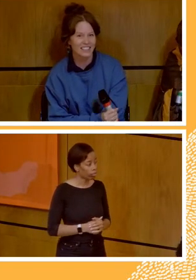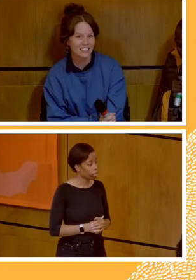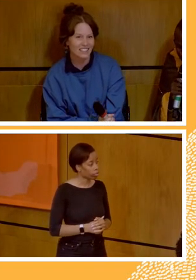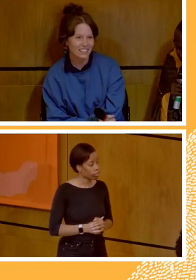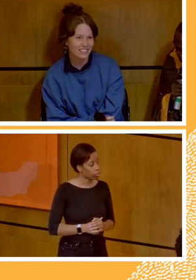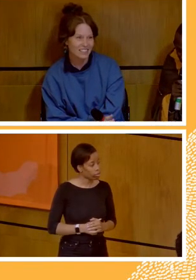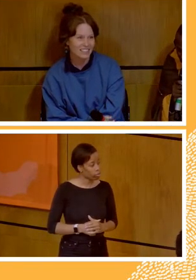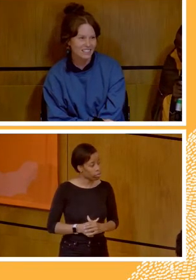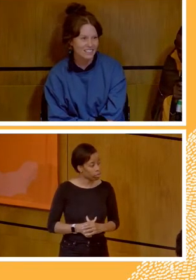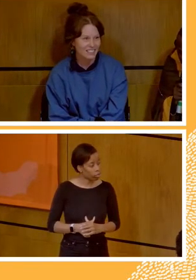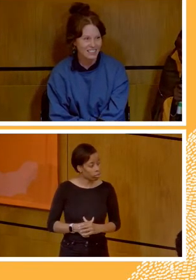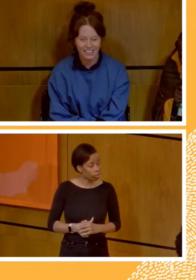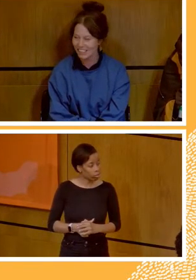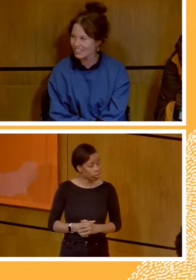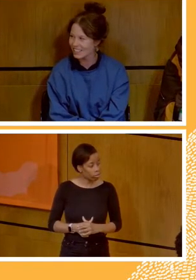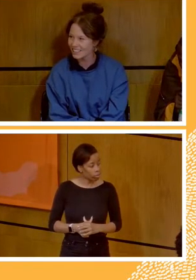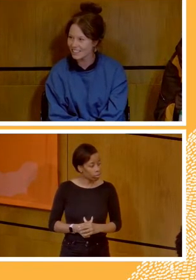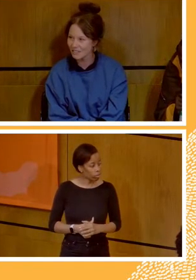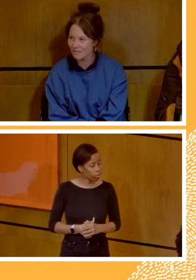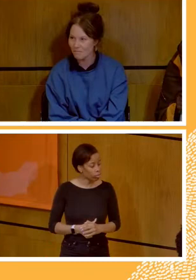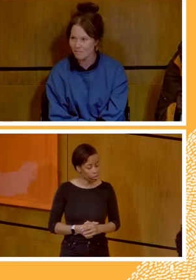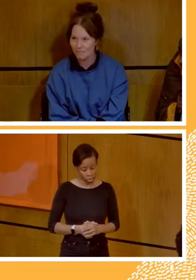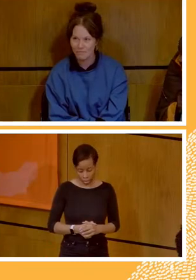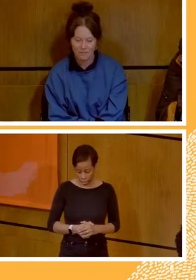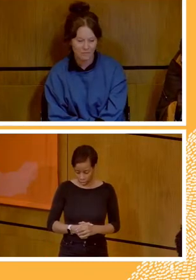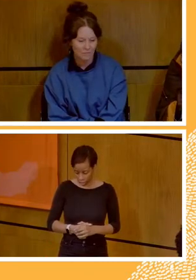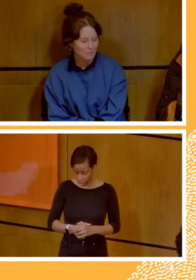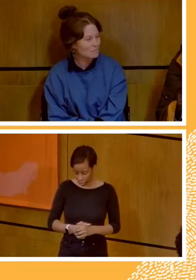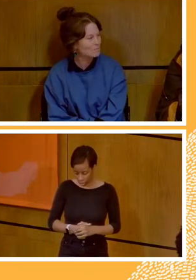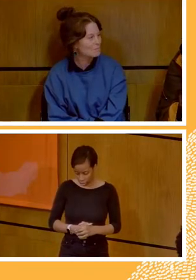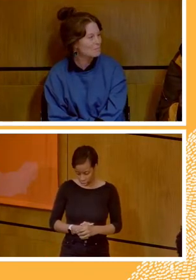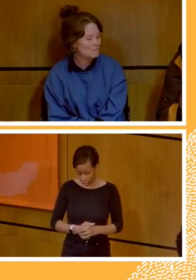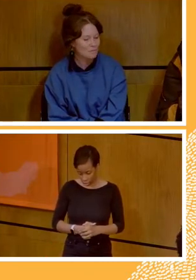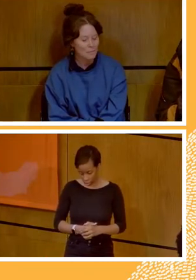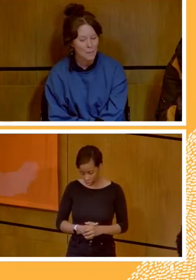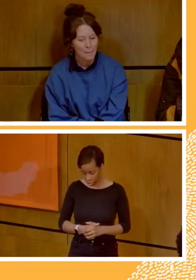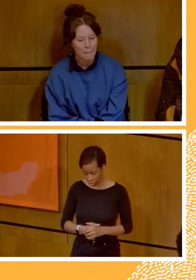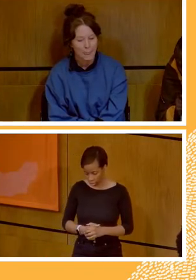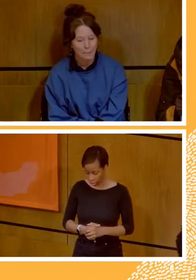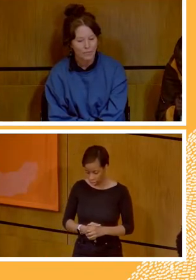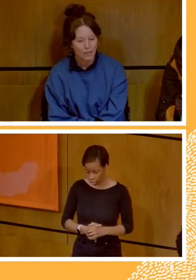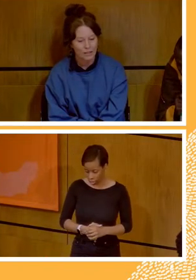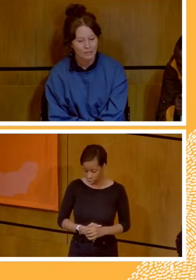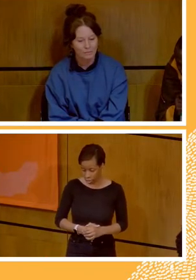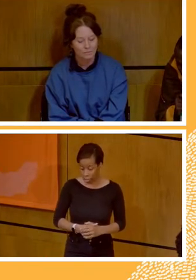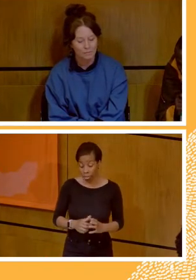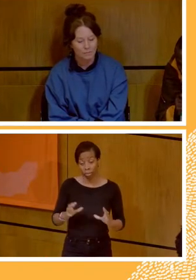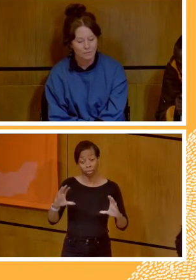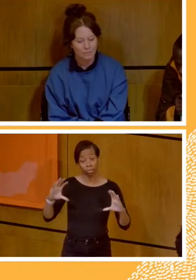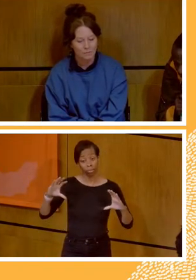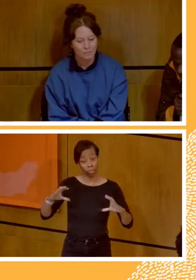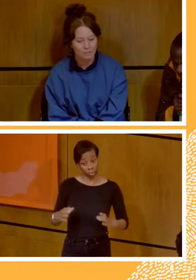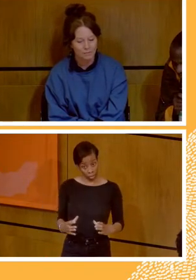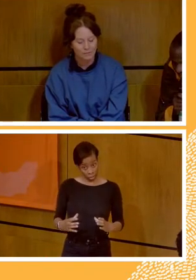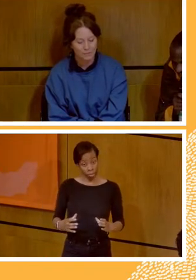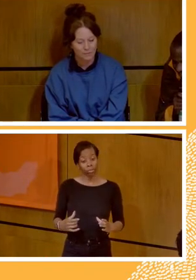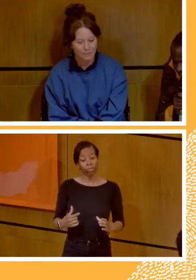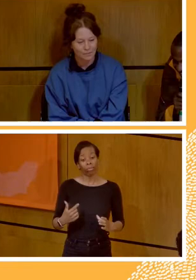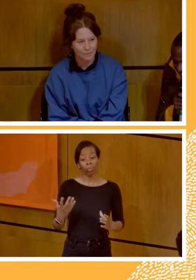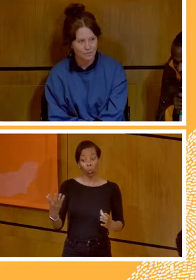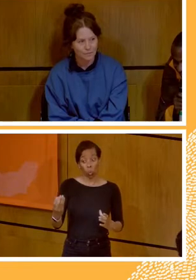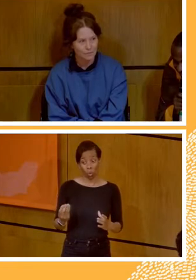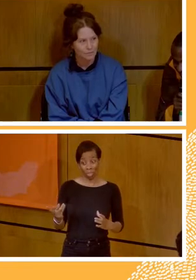Yes, this is when we were with Sam and Vicky, and some elders took us to the forest